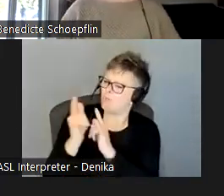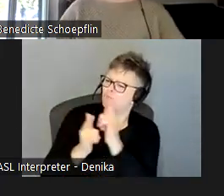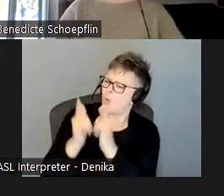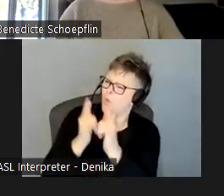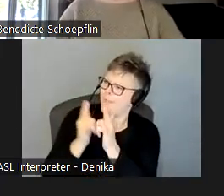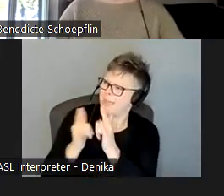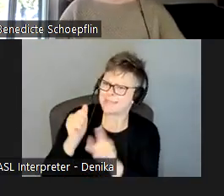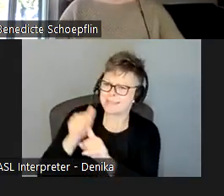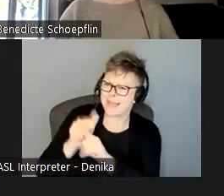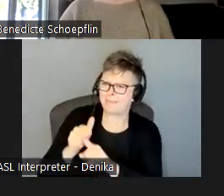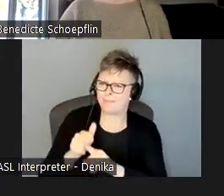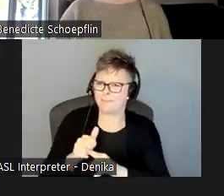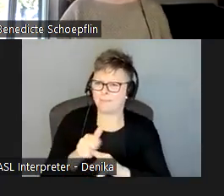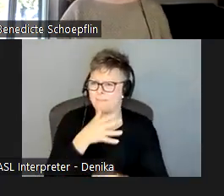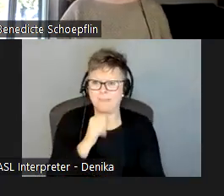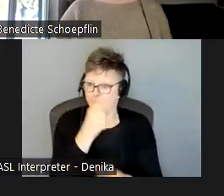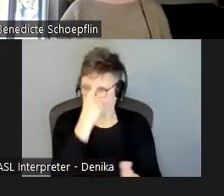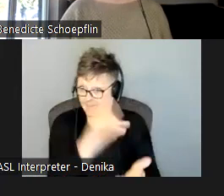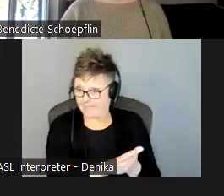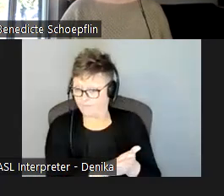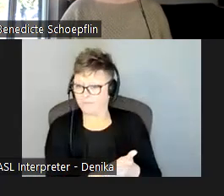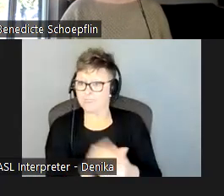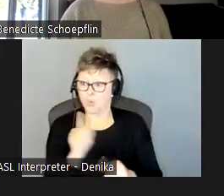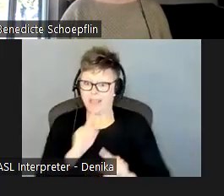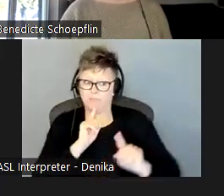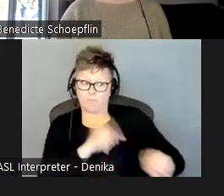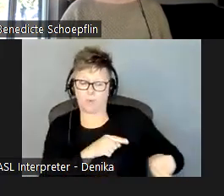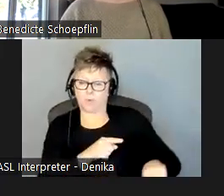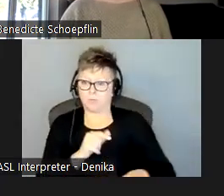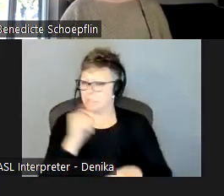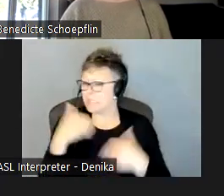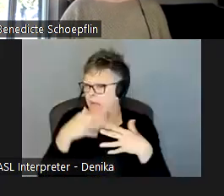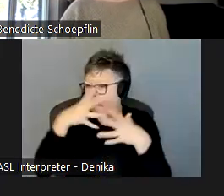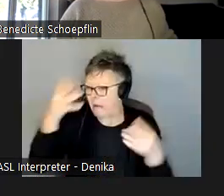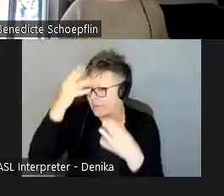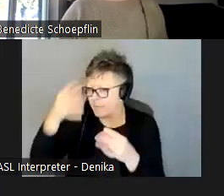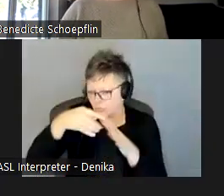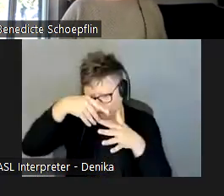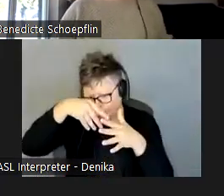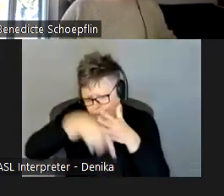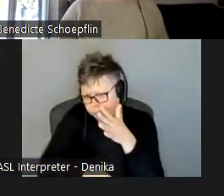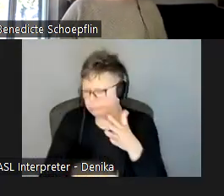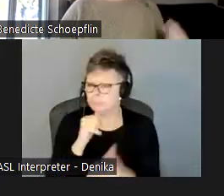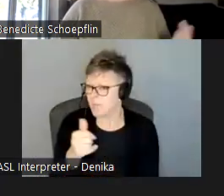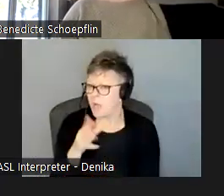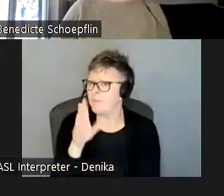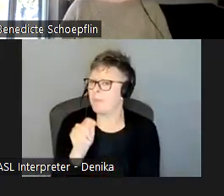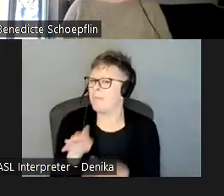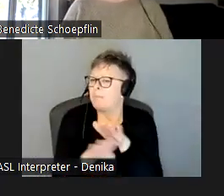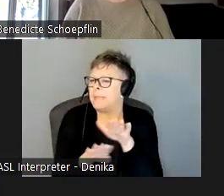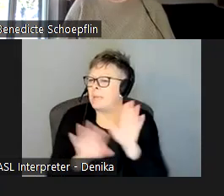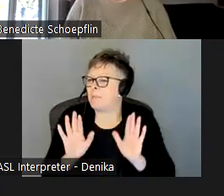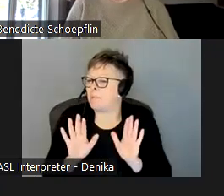believe him. So he didn't know what to do. So he reported it to us. He didn't have much information. But then by the